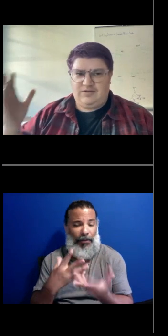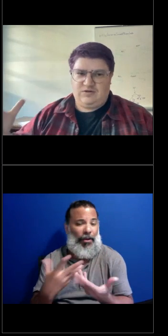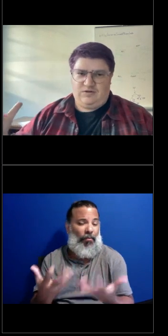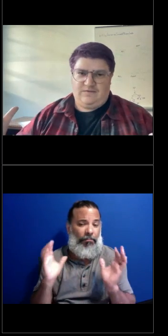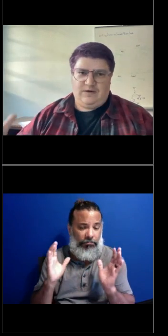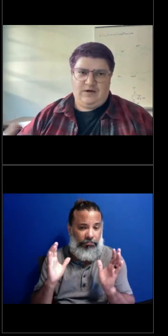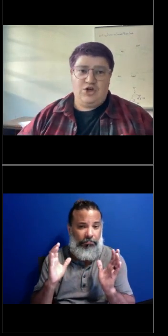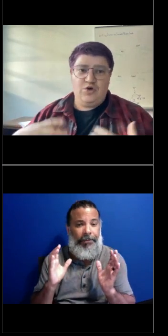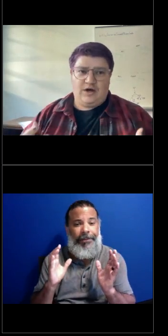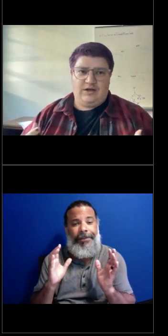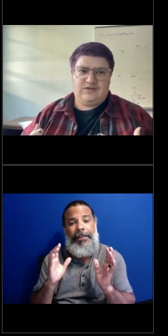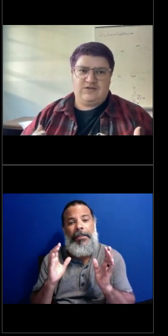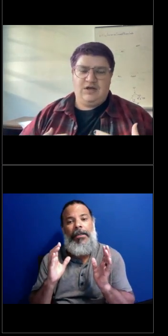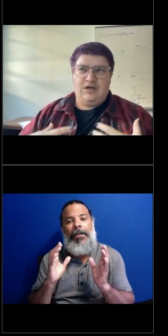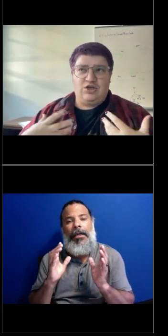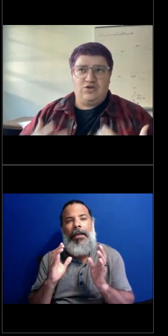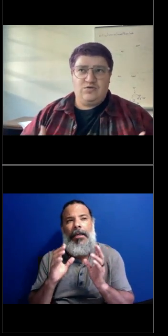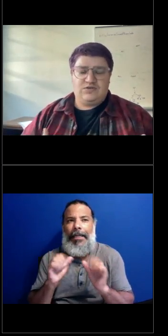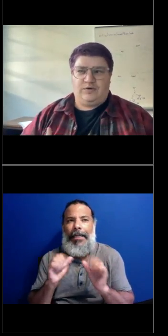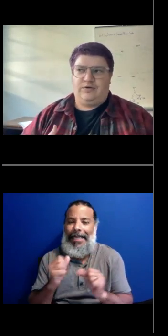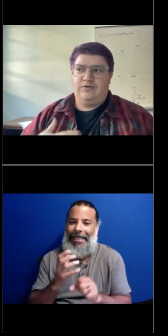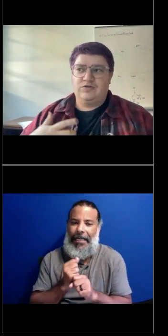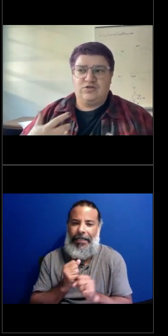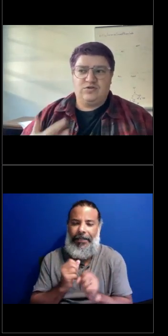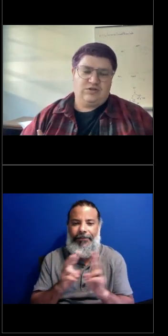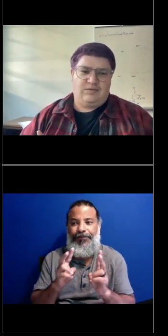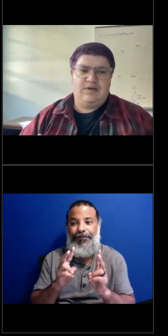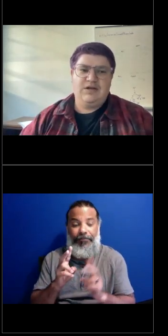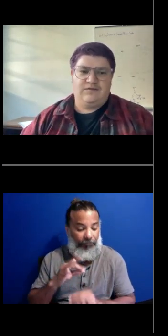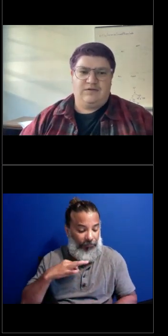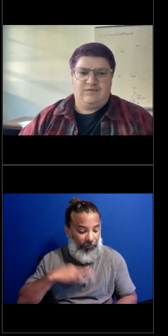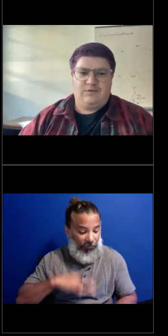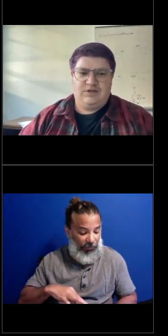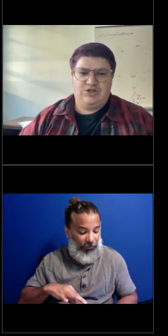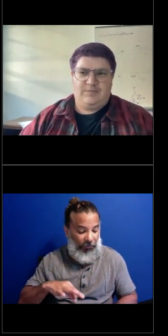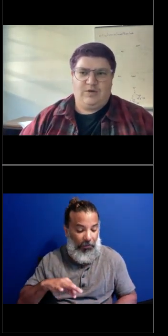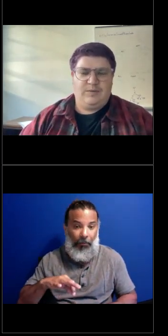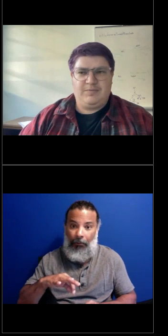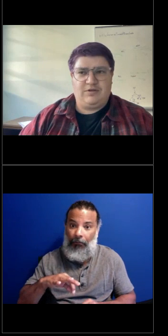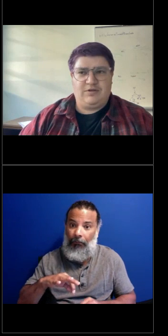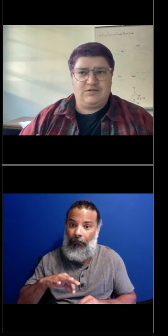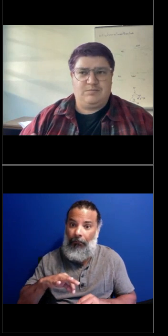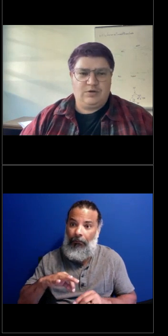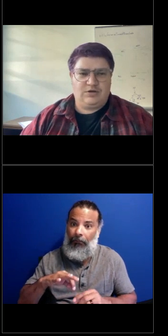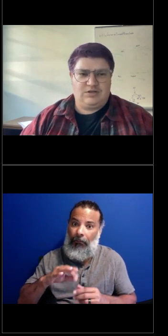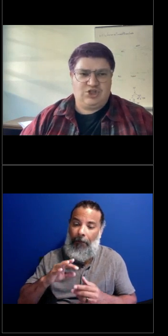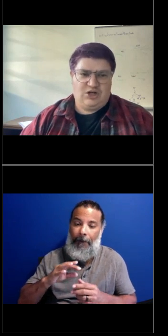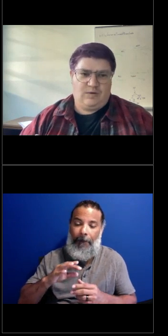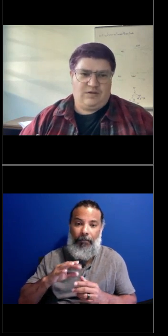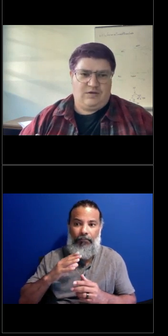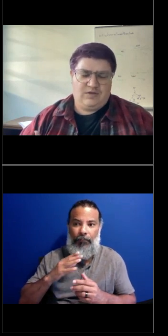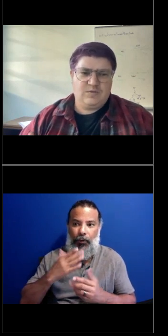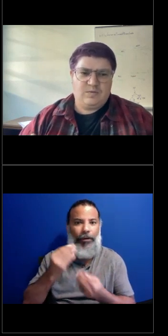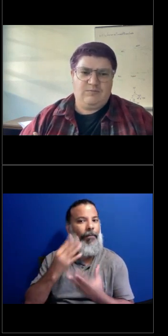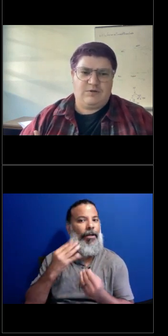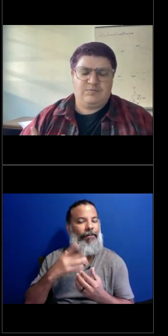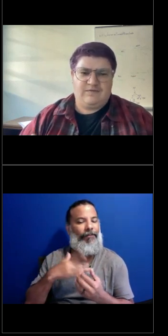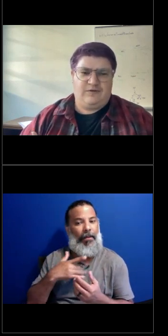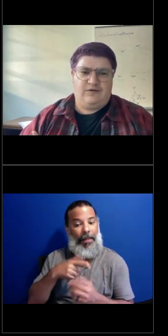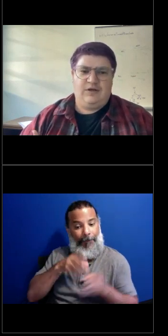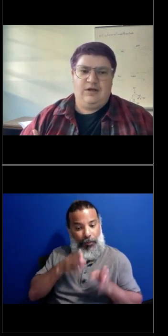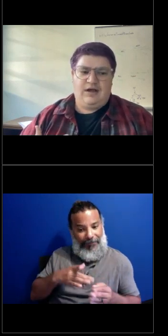You get sort of very nuanced, useful, socially meaningful information about what people think is important to share with you. That's a